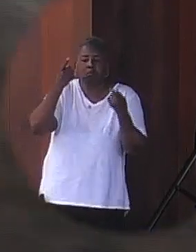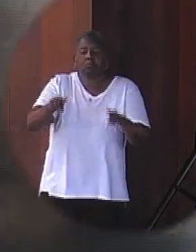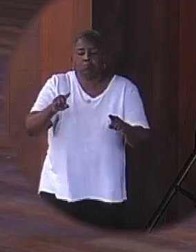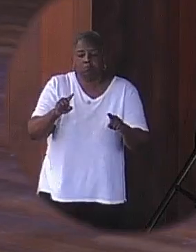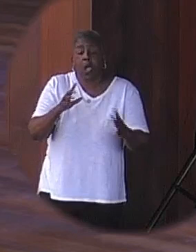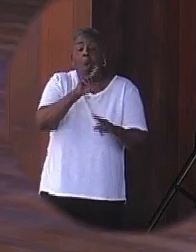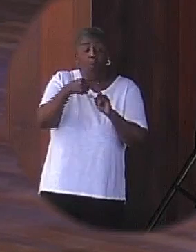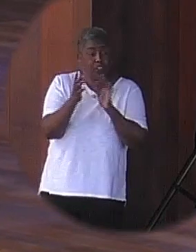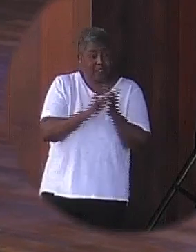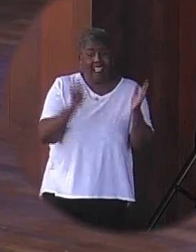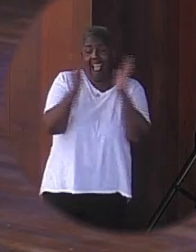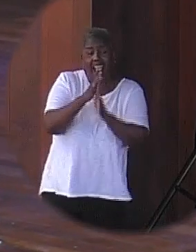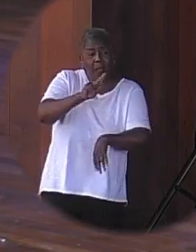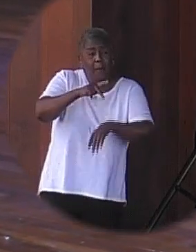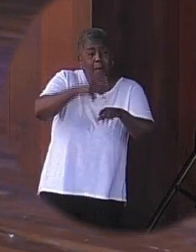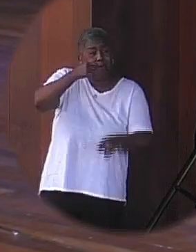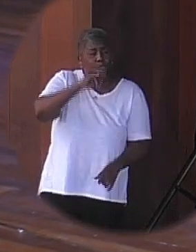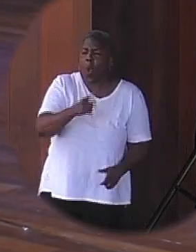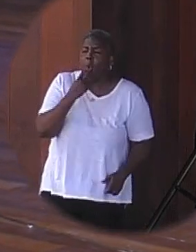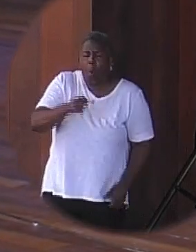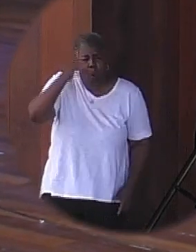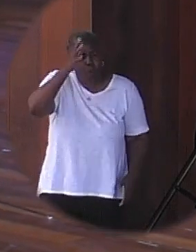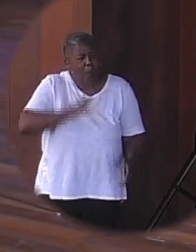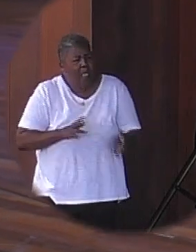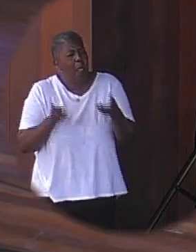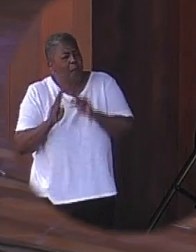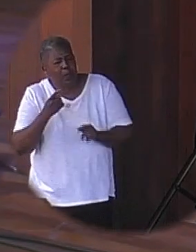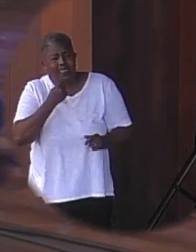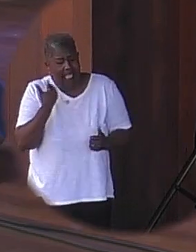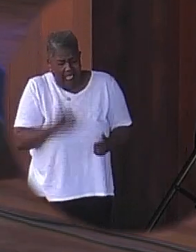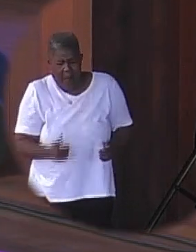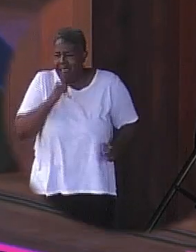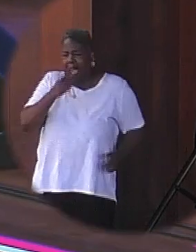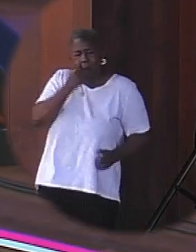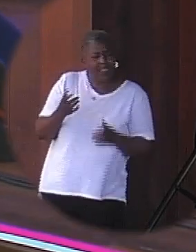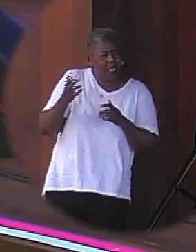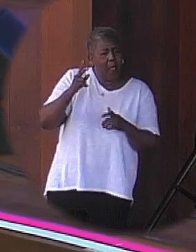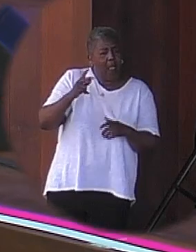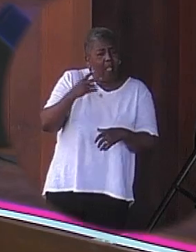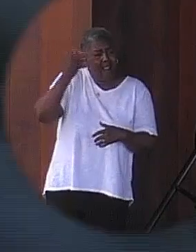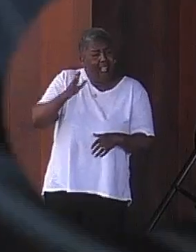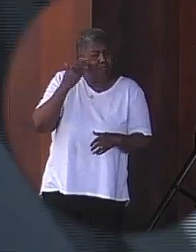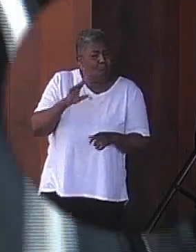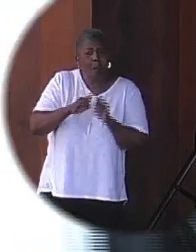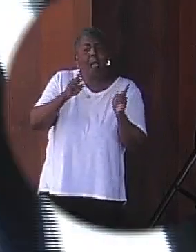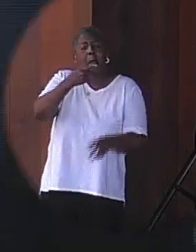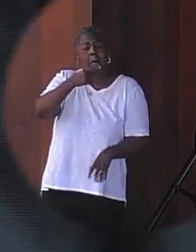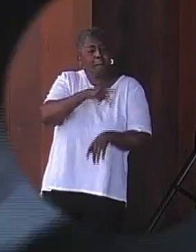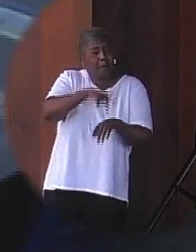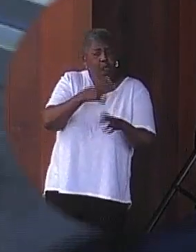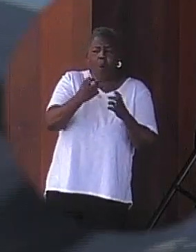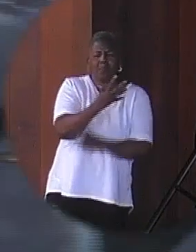when Jesus asks Peter, who do men say that I am? It's not because he doesn't know, but wants Peter to